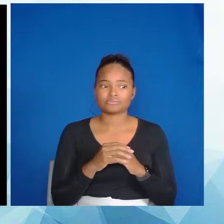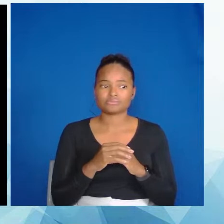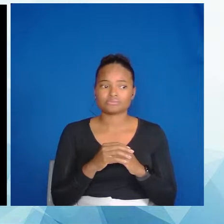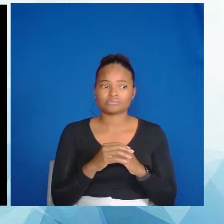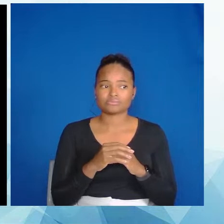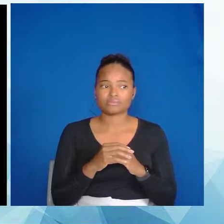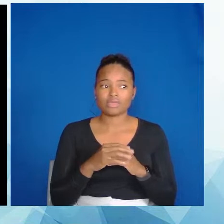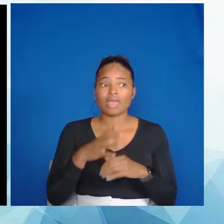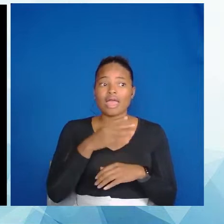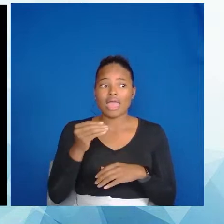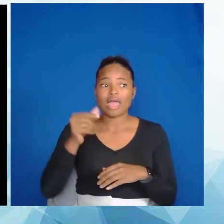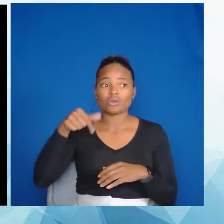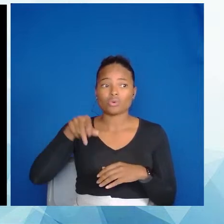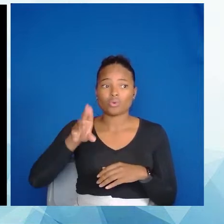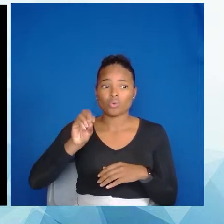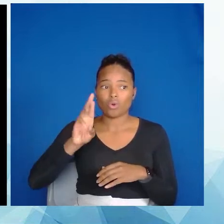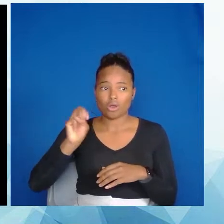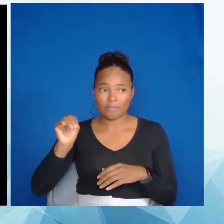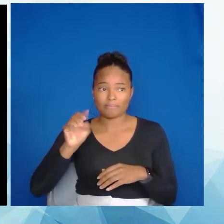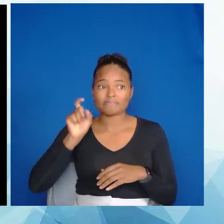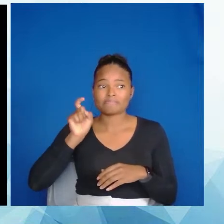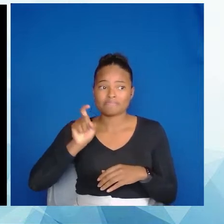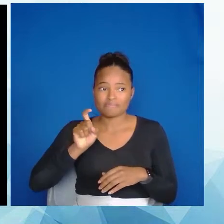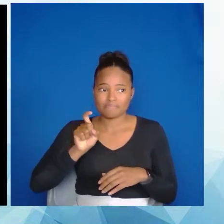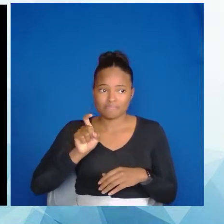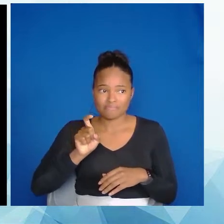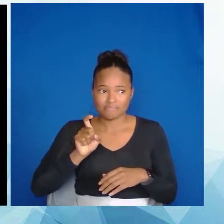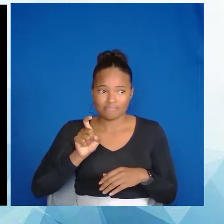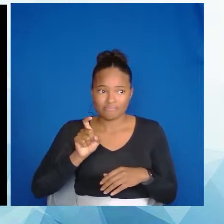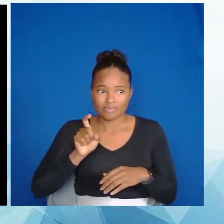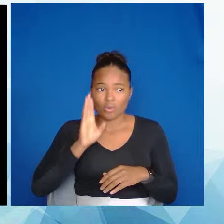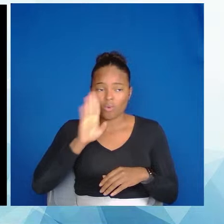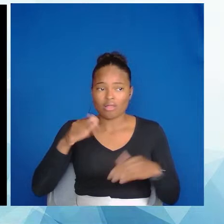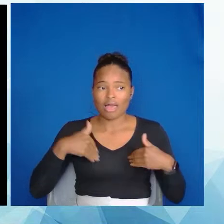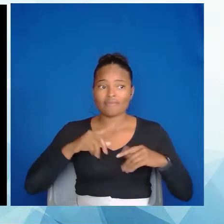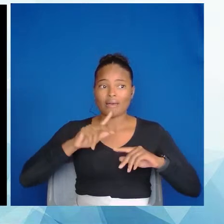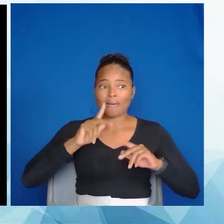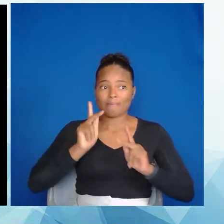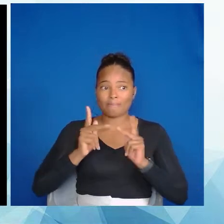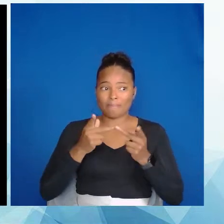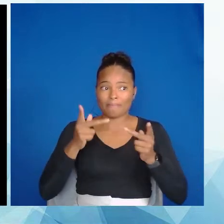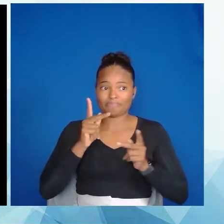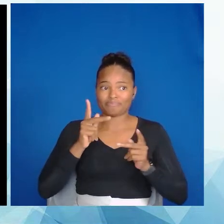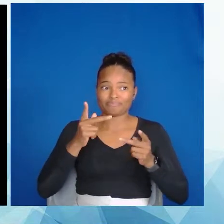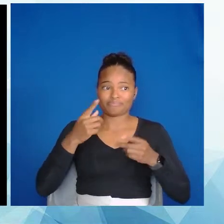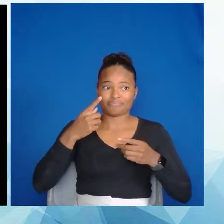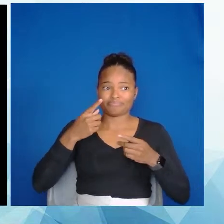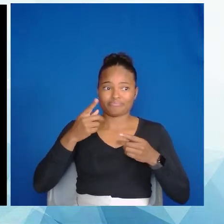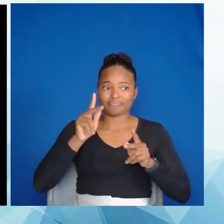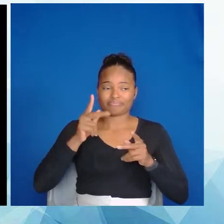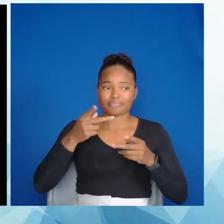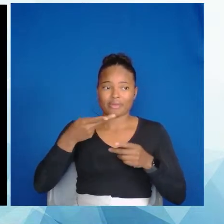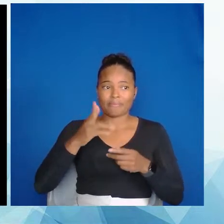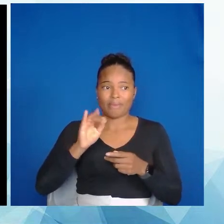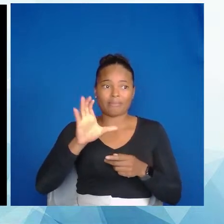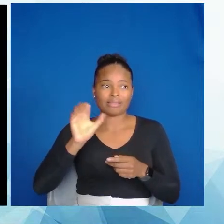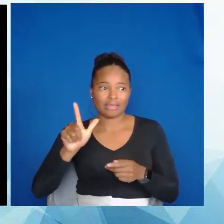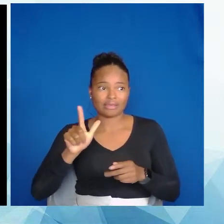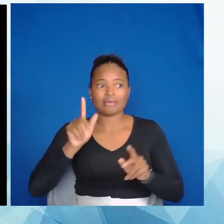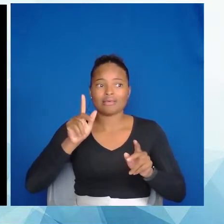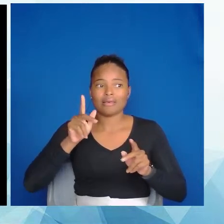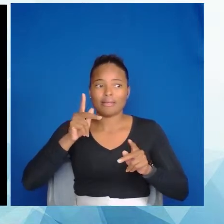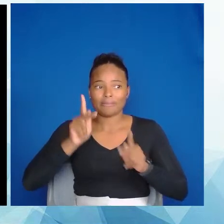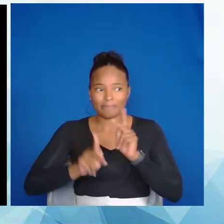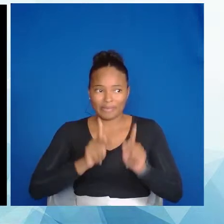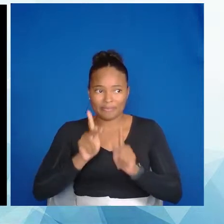action, and specifically includes a one-way communication by a member of the public that is sent